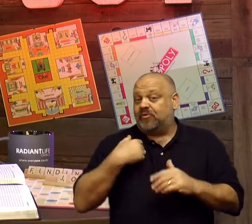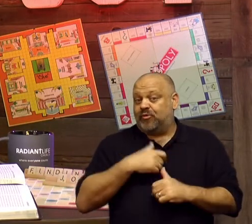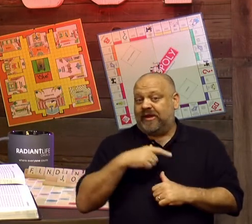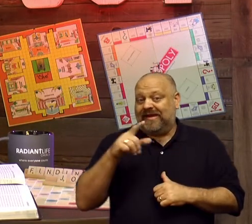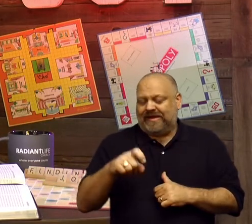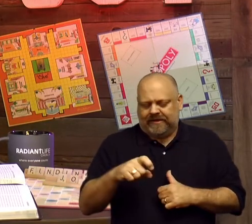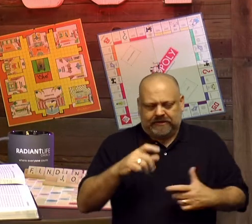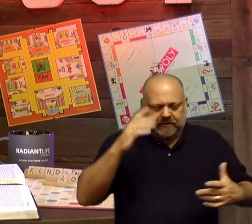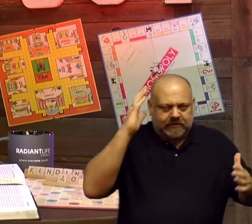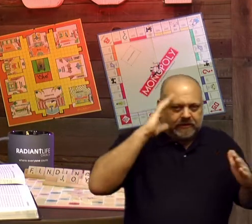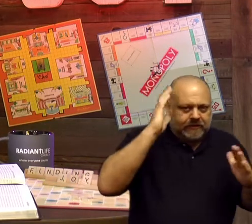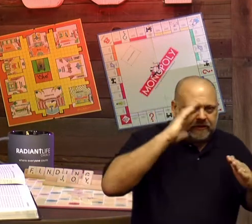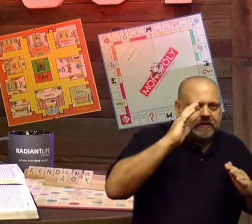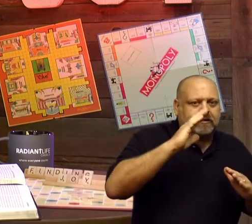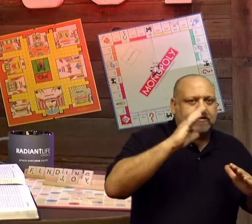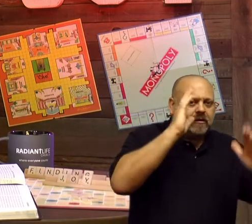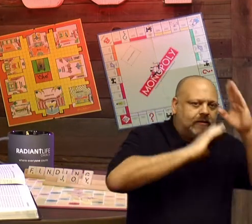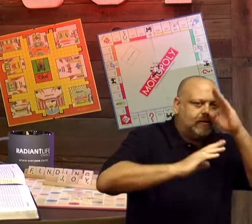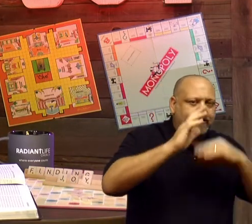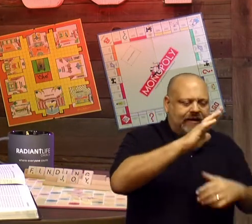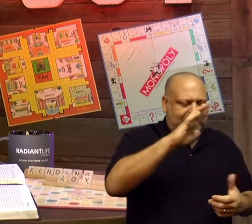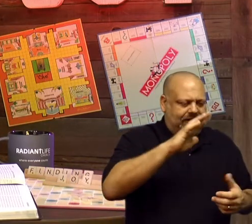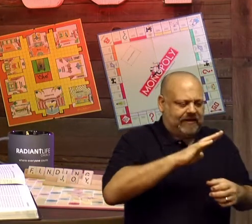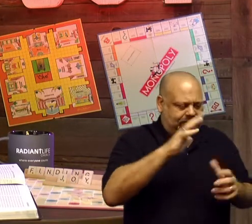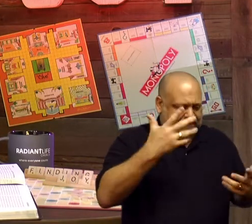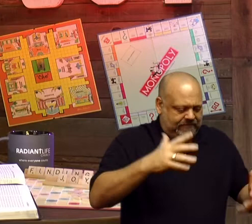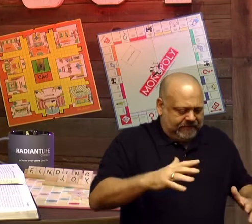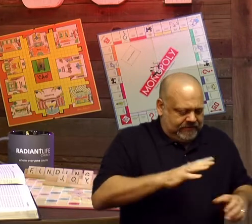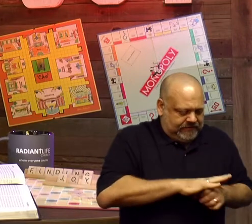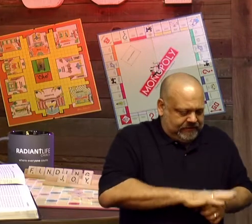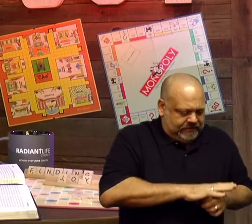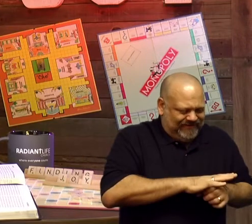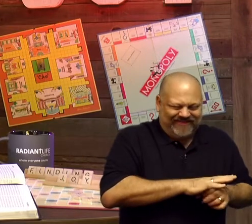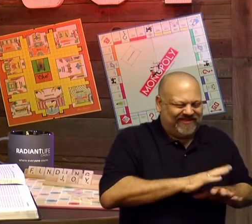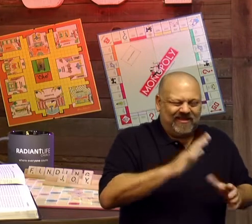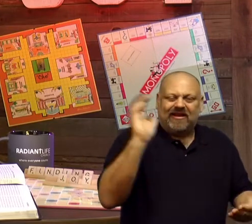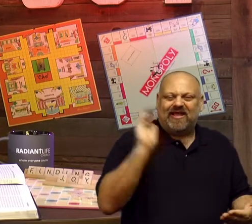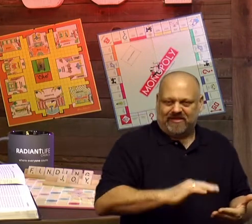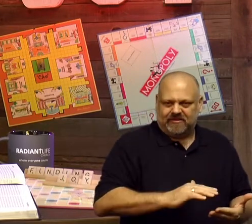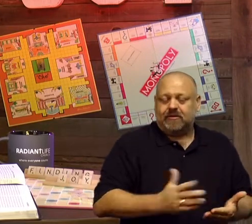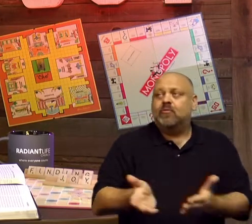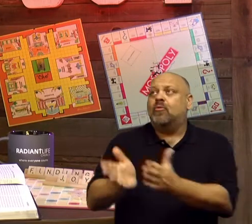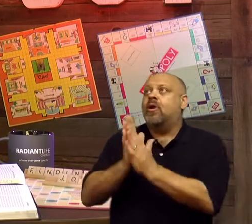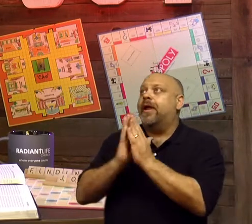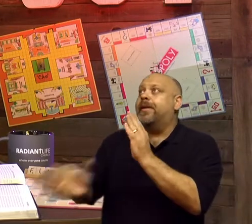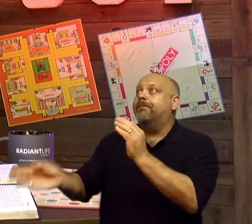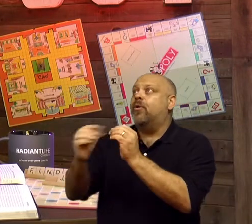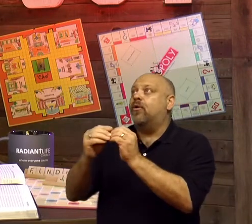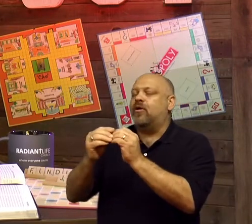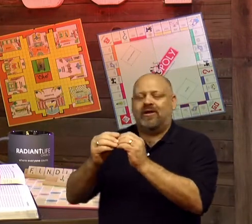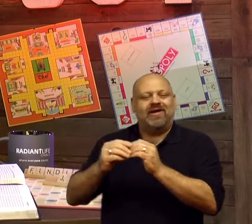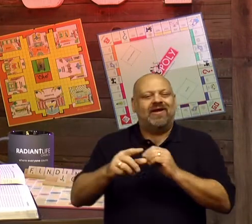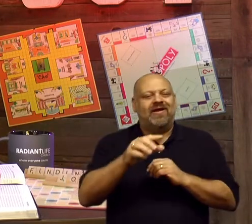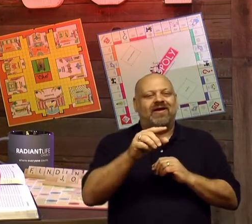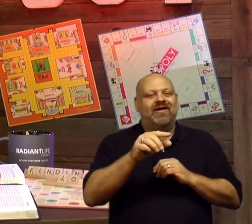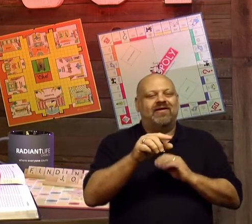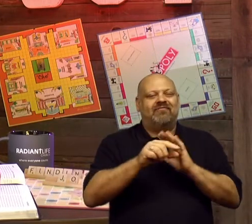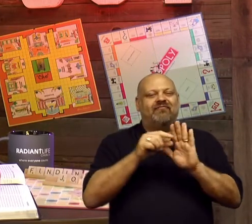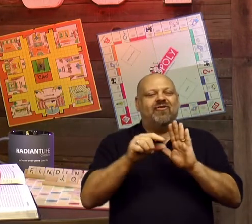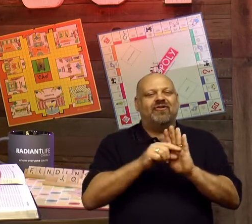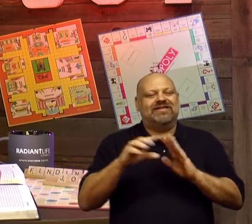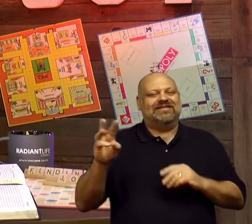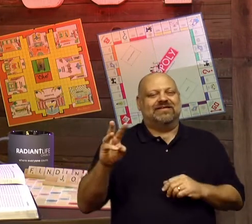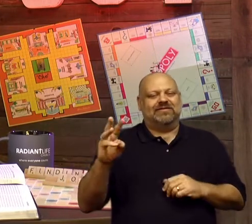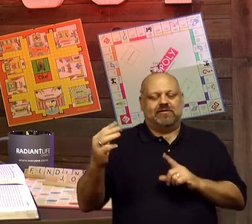Sometimes we need to fret less and pray more. In verse 6, Paul reminds